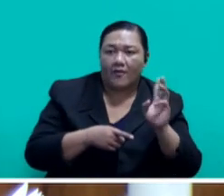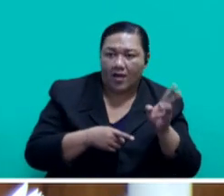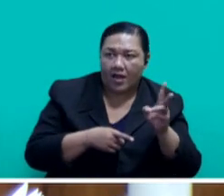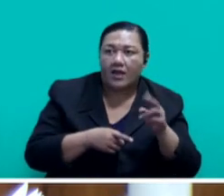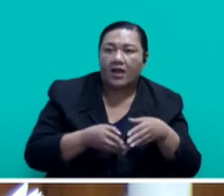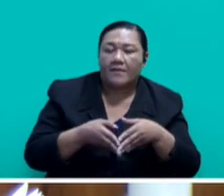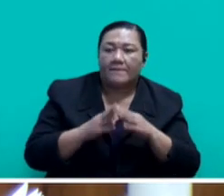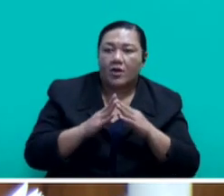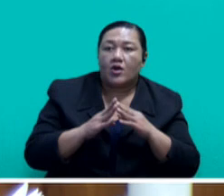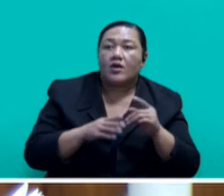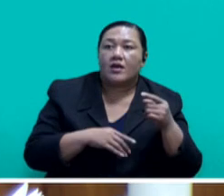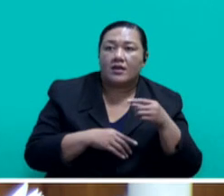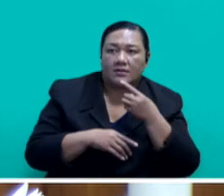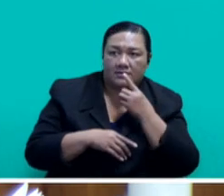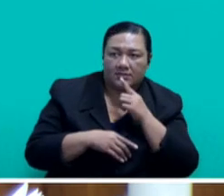a host of